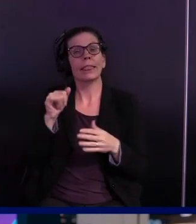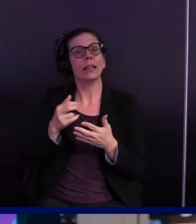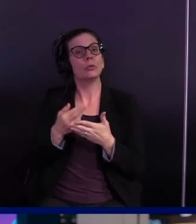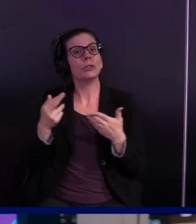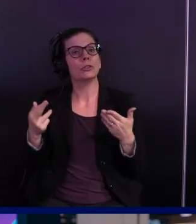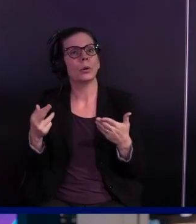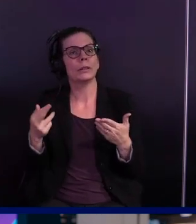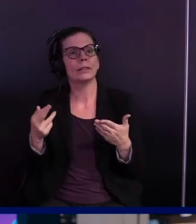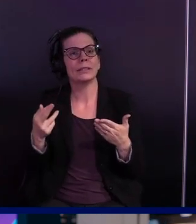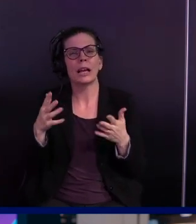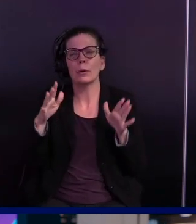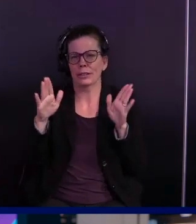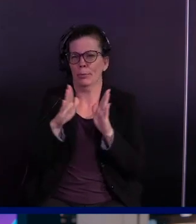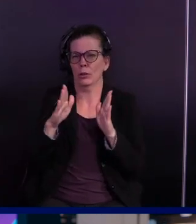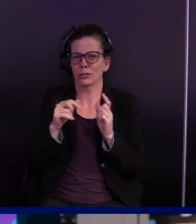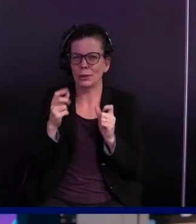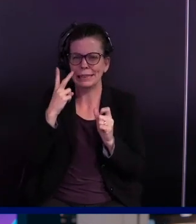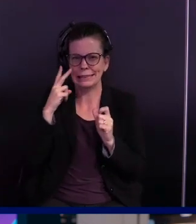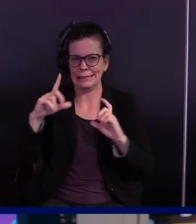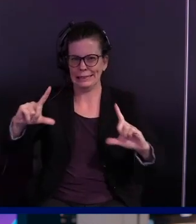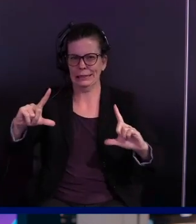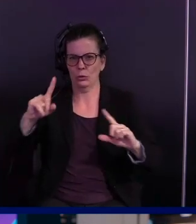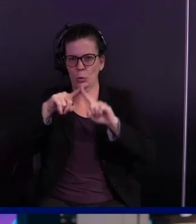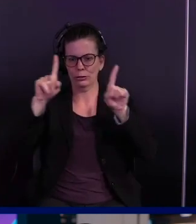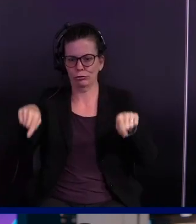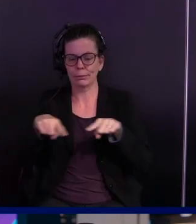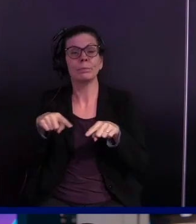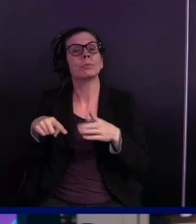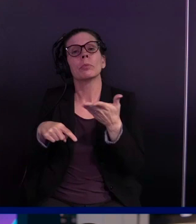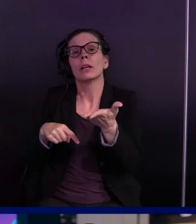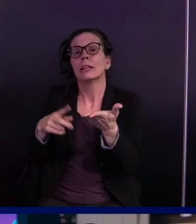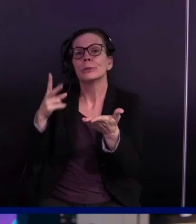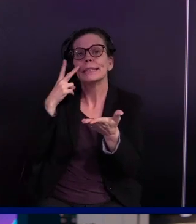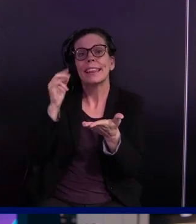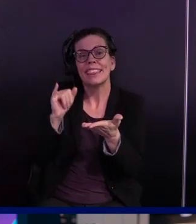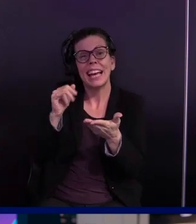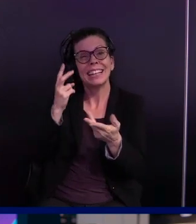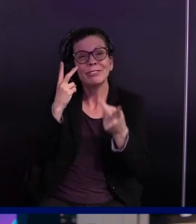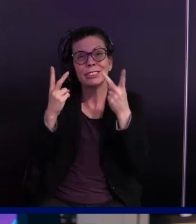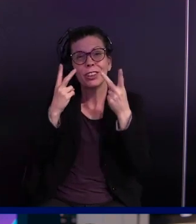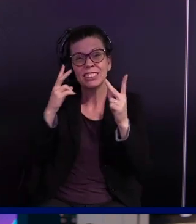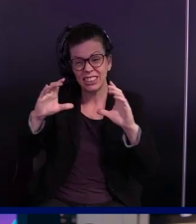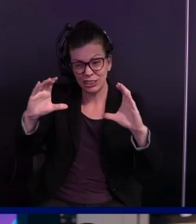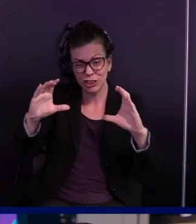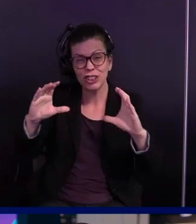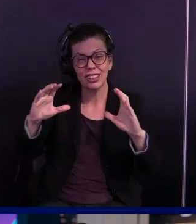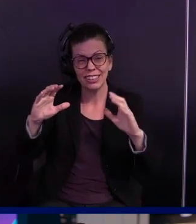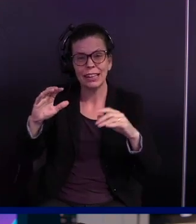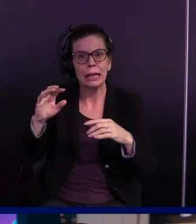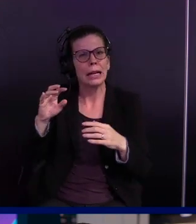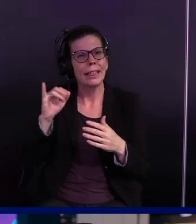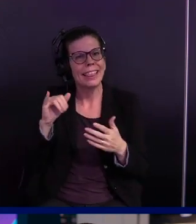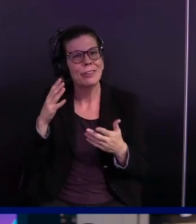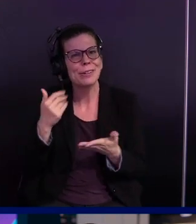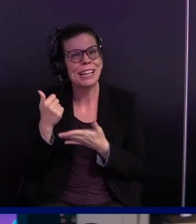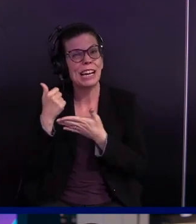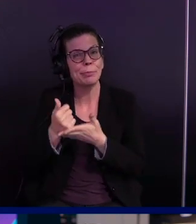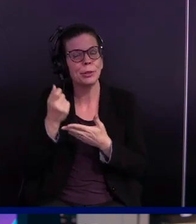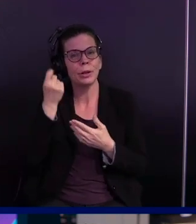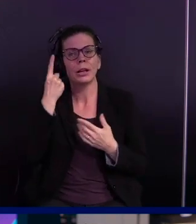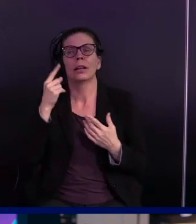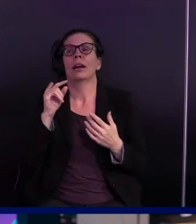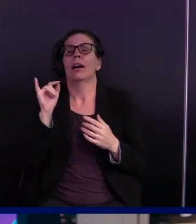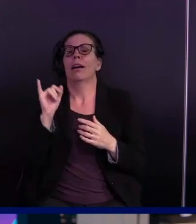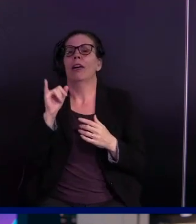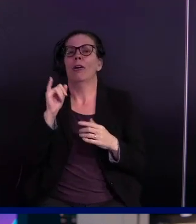I'm gonna like make it a little bit smaller so we can fit it on the screen. Sure. And this visualization is what it's gonna help you like understand